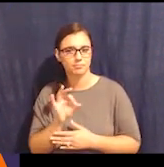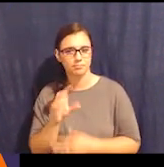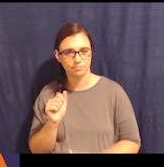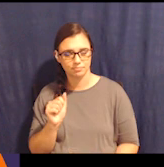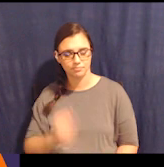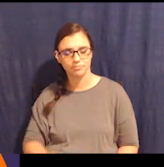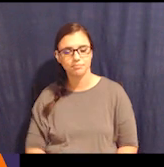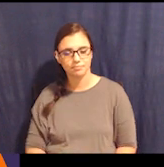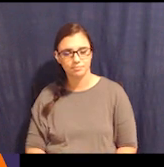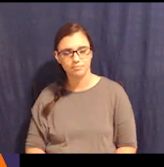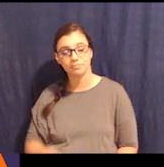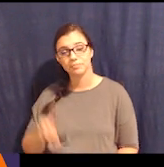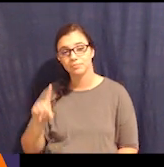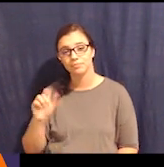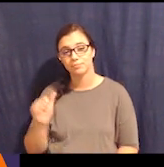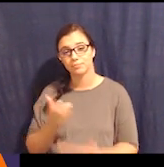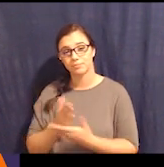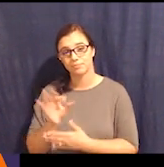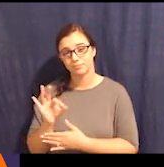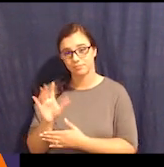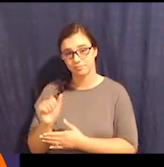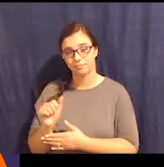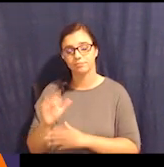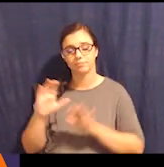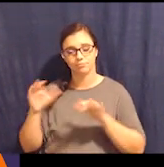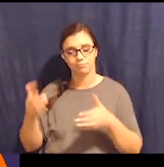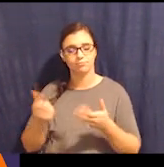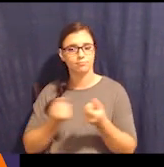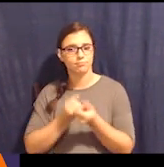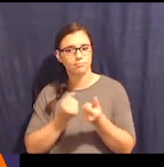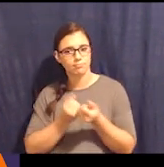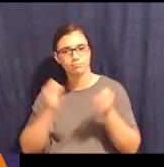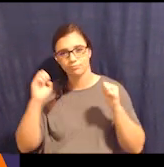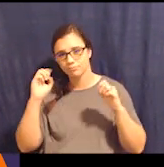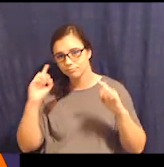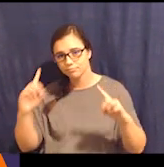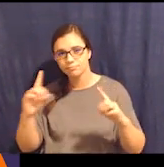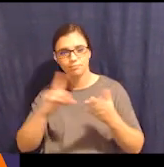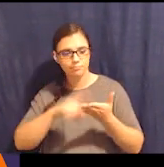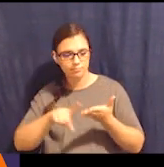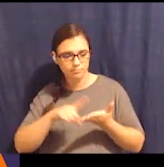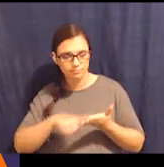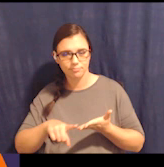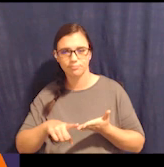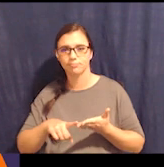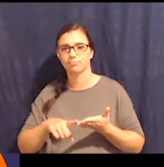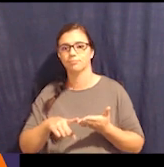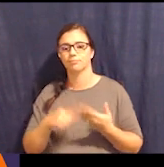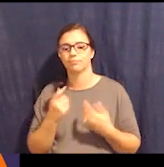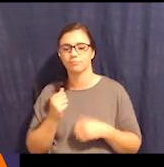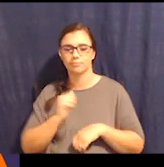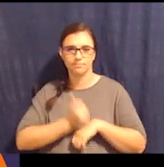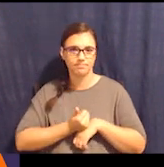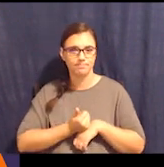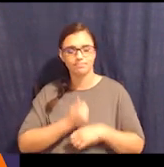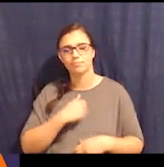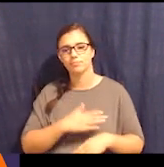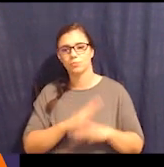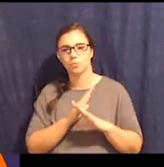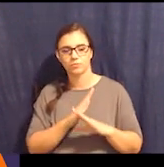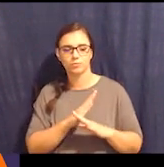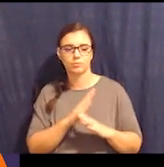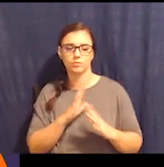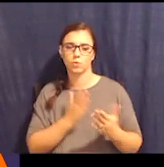advocates, educates, investigates, and litigates to protect and advance the rights, dignity, equal